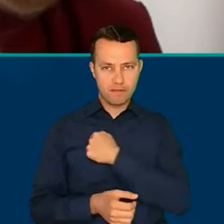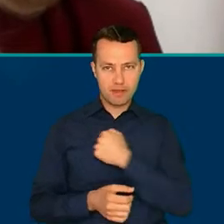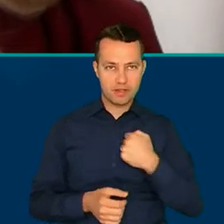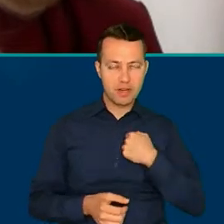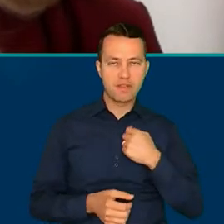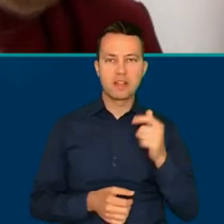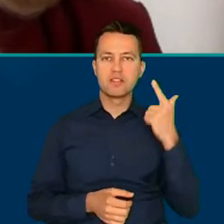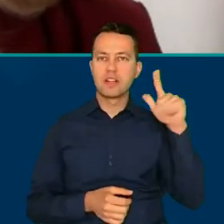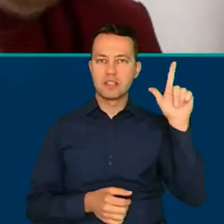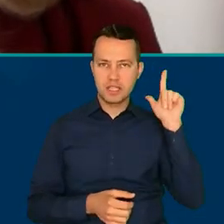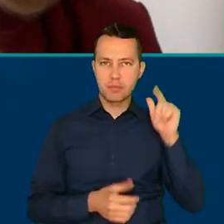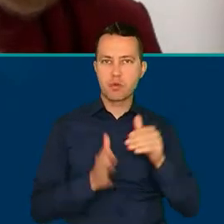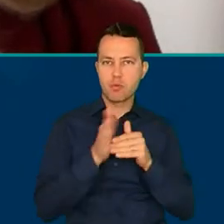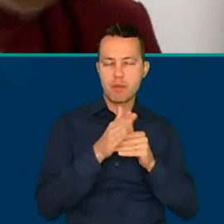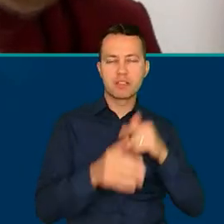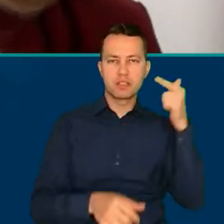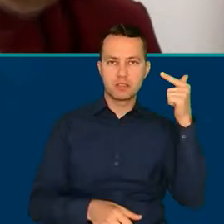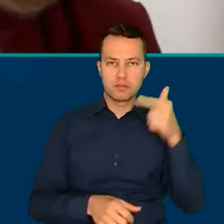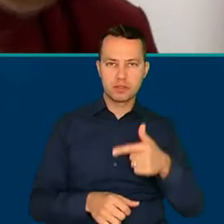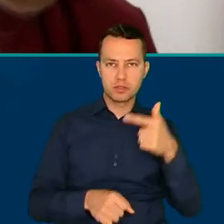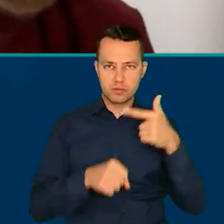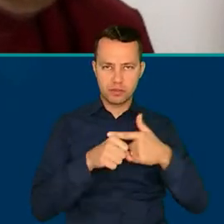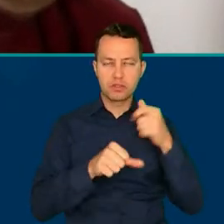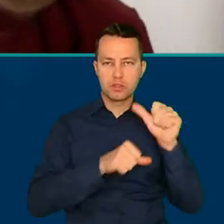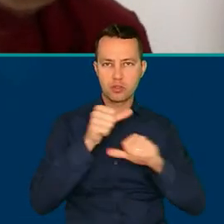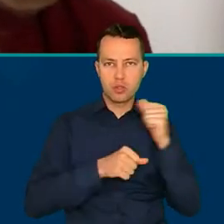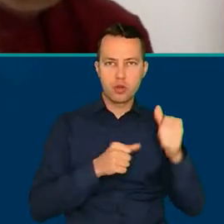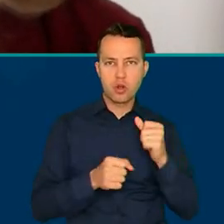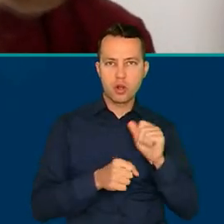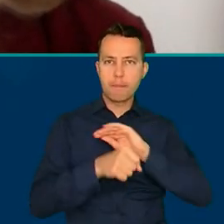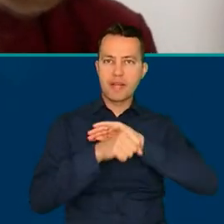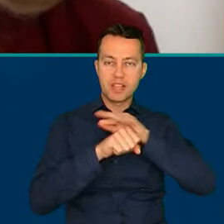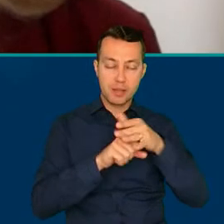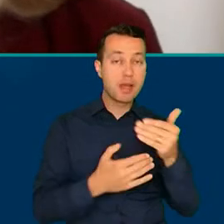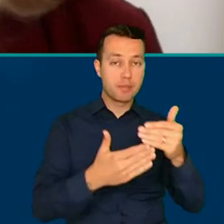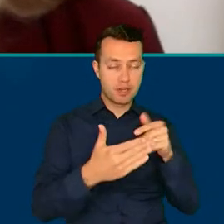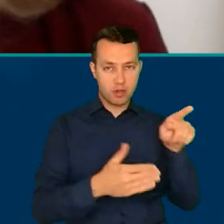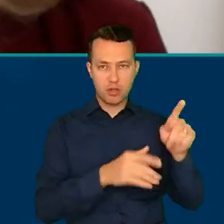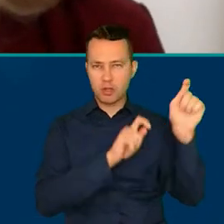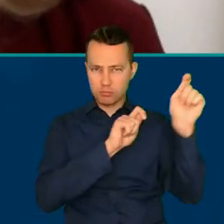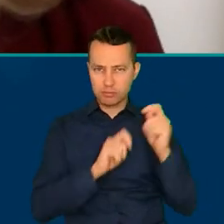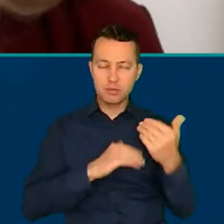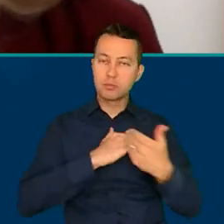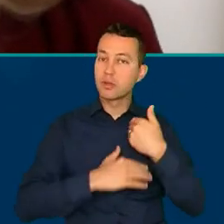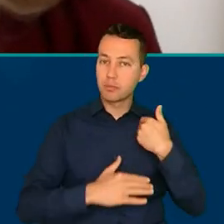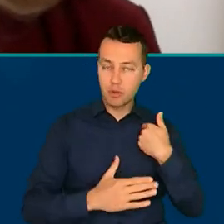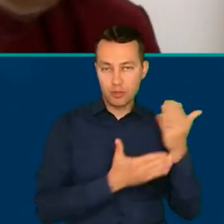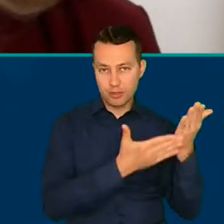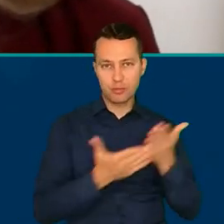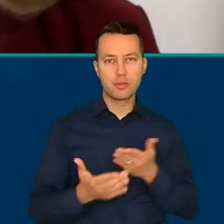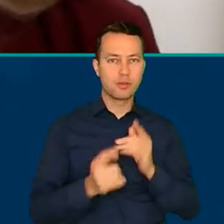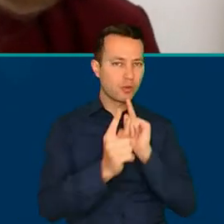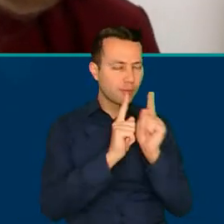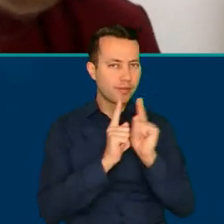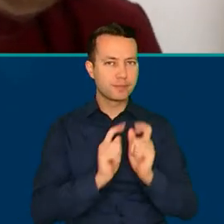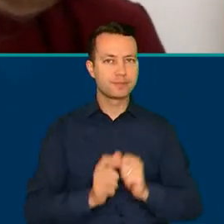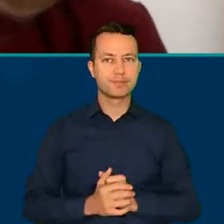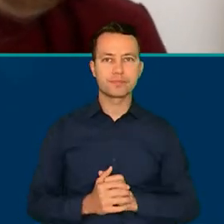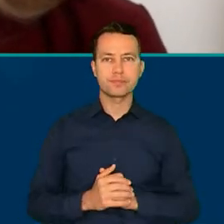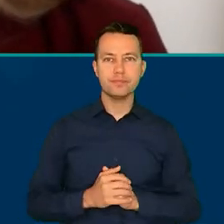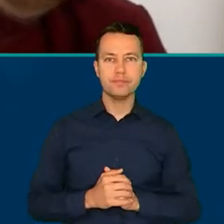visited us in Warsaw before the pandemic in March, and